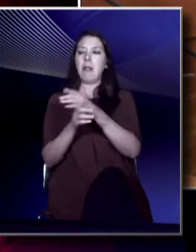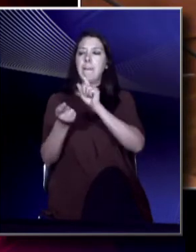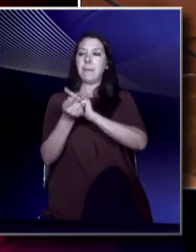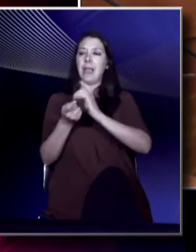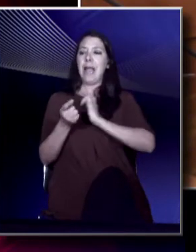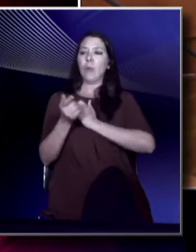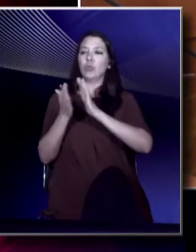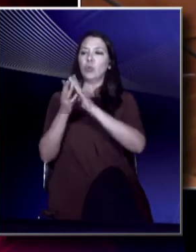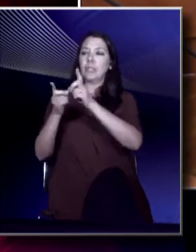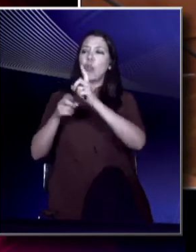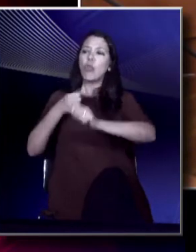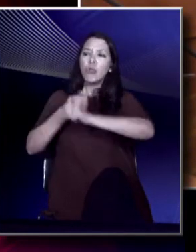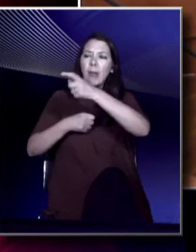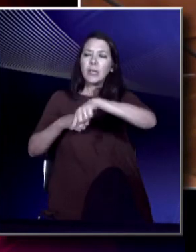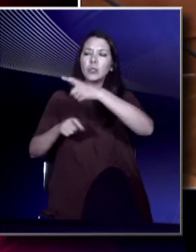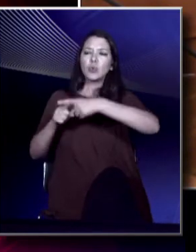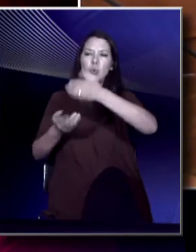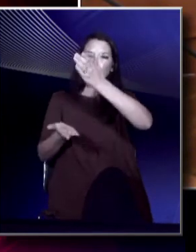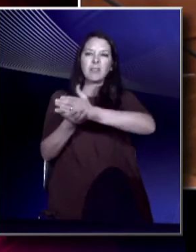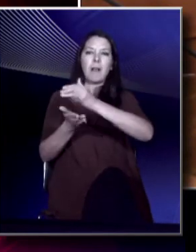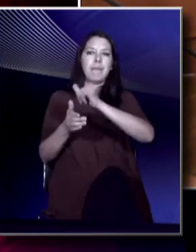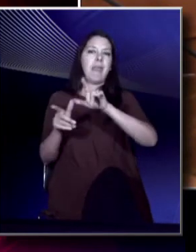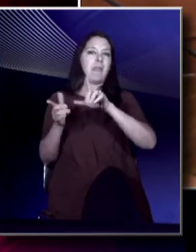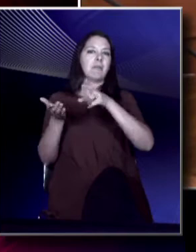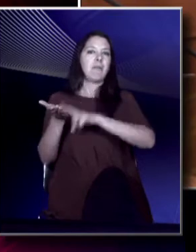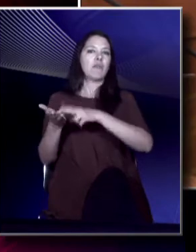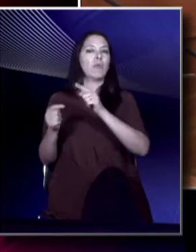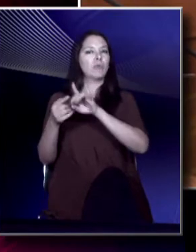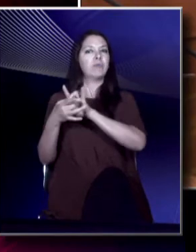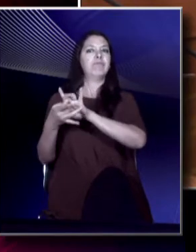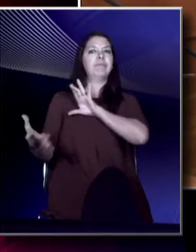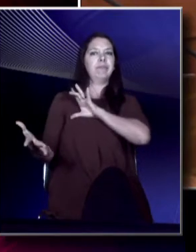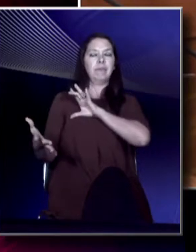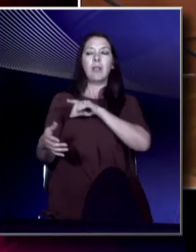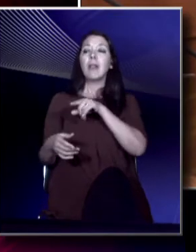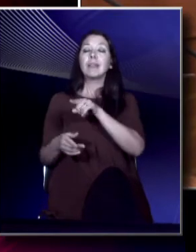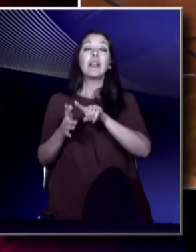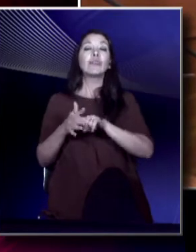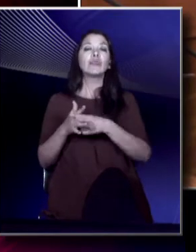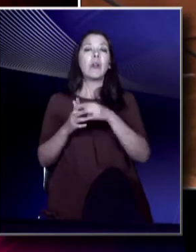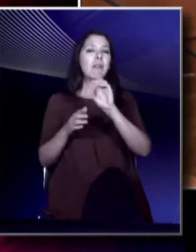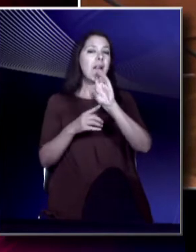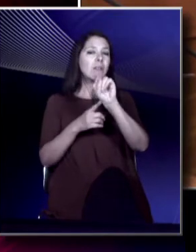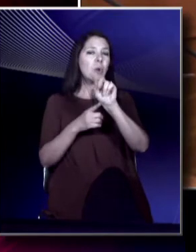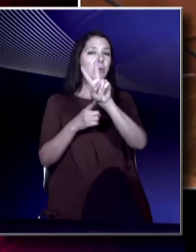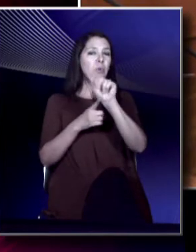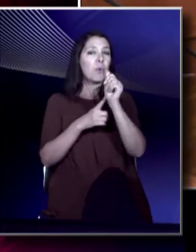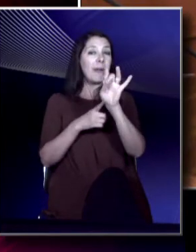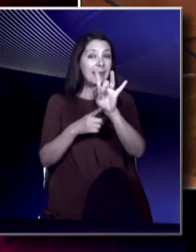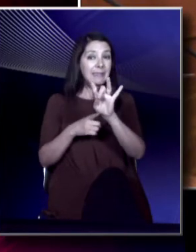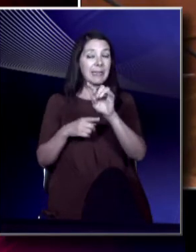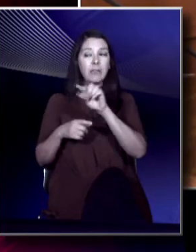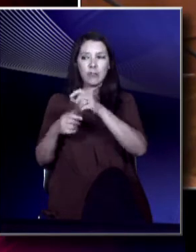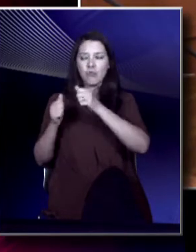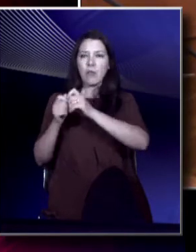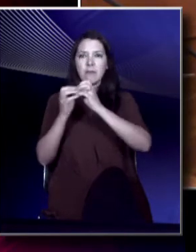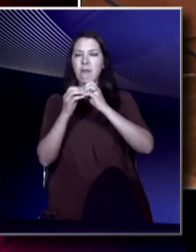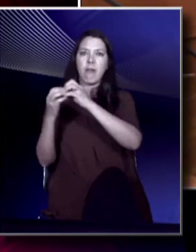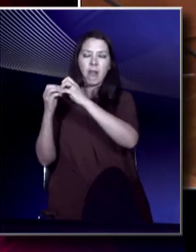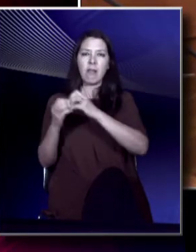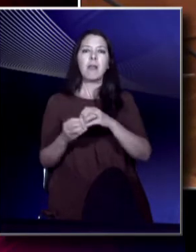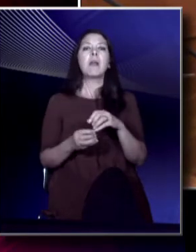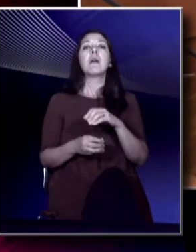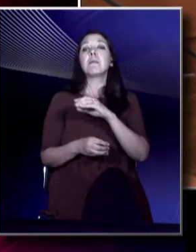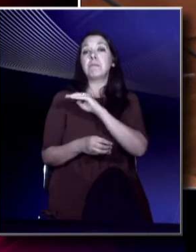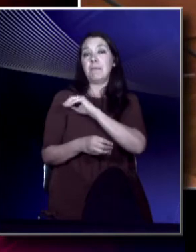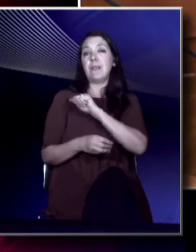threatened them to end the contract with Flagstaff Unified School District, and that started in October of 2018. Ms. Reichman was more than